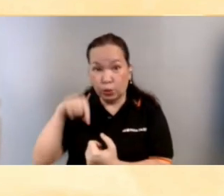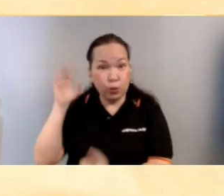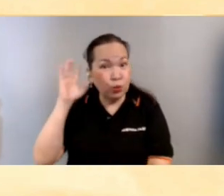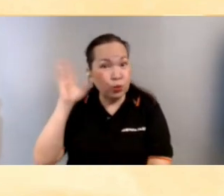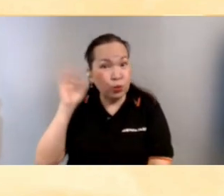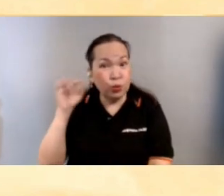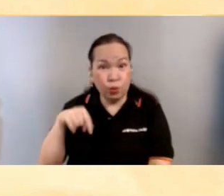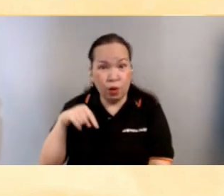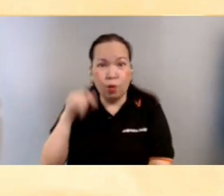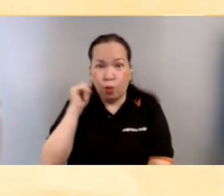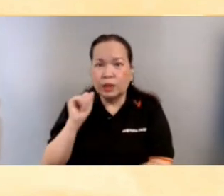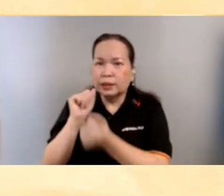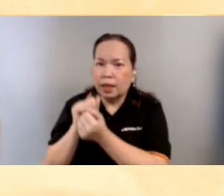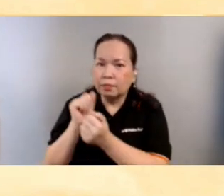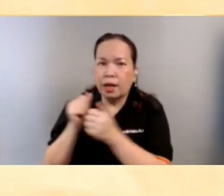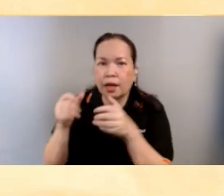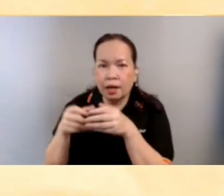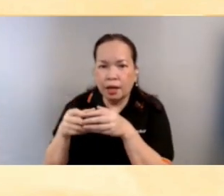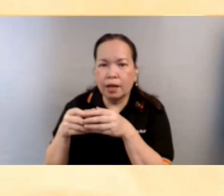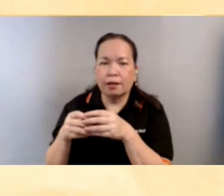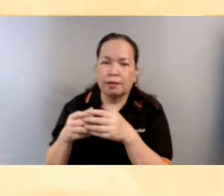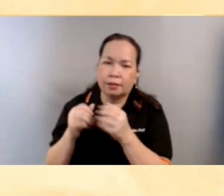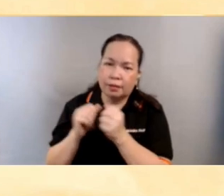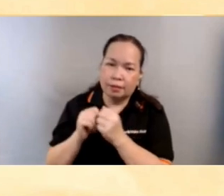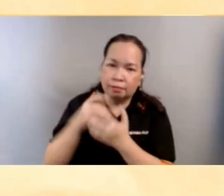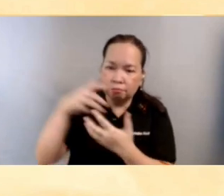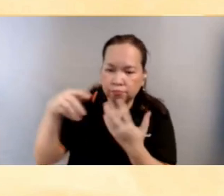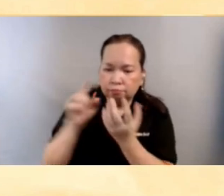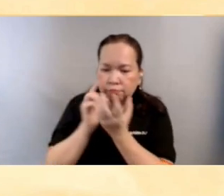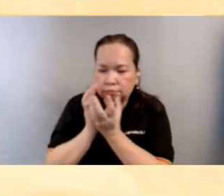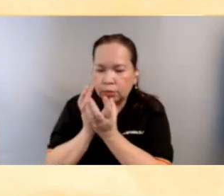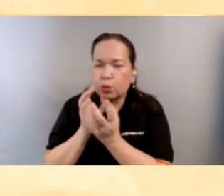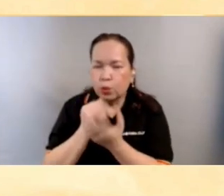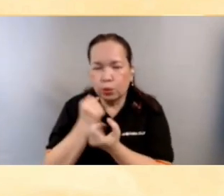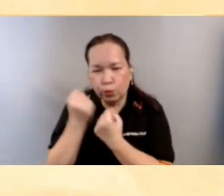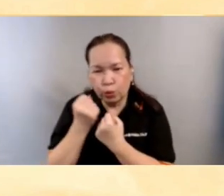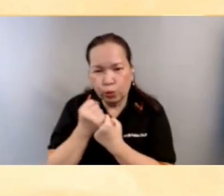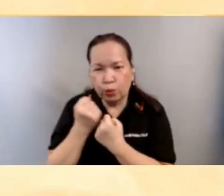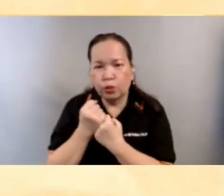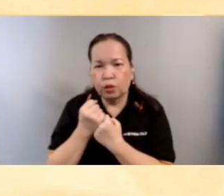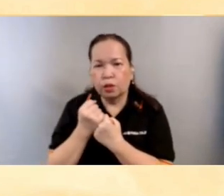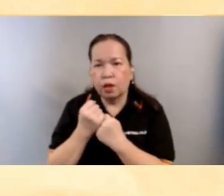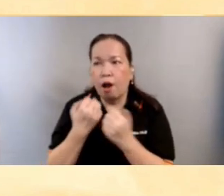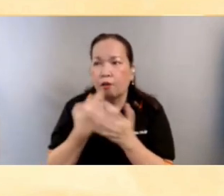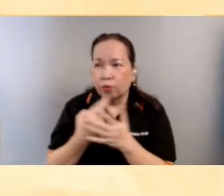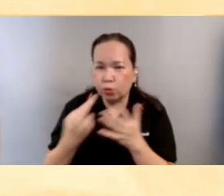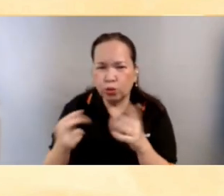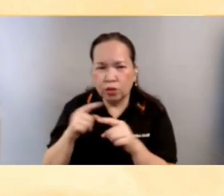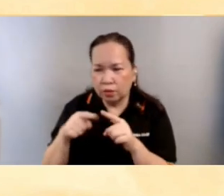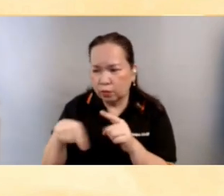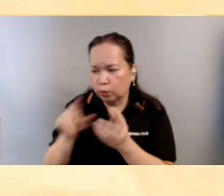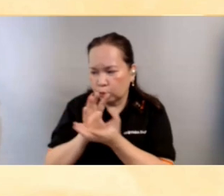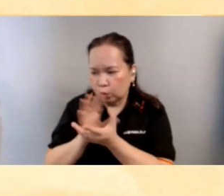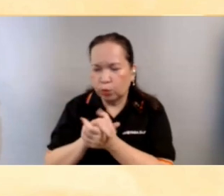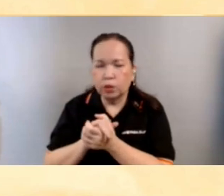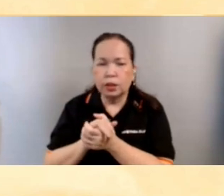use it, no? Sense of belonging, knowing that there are people around you who care, bringing together resources in the community, people who can